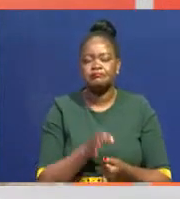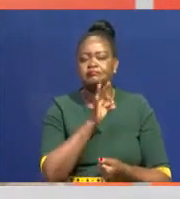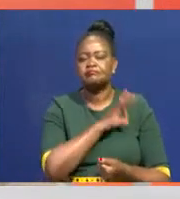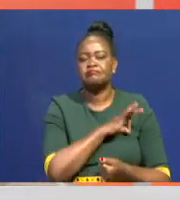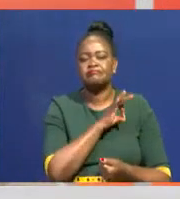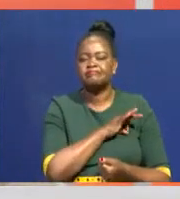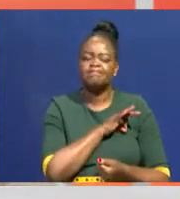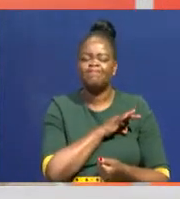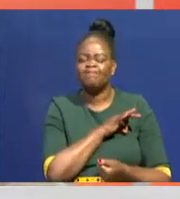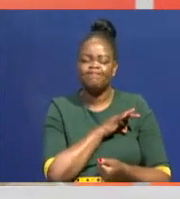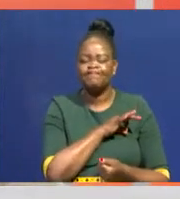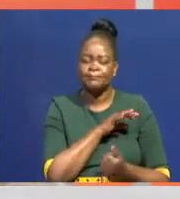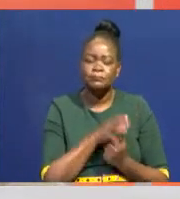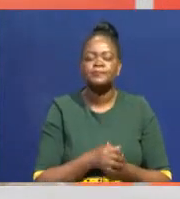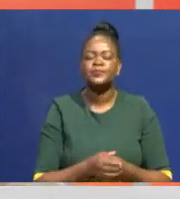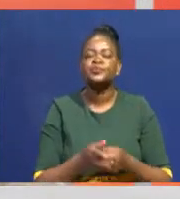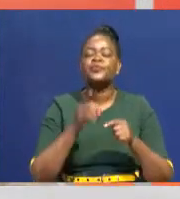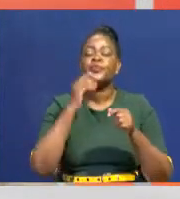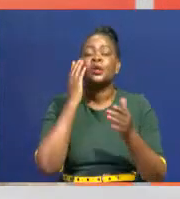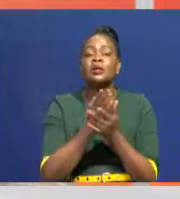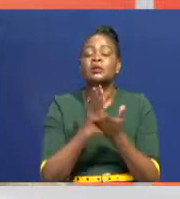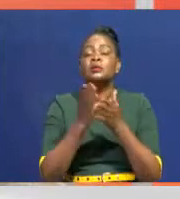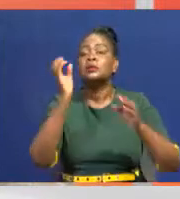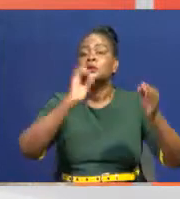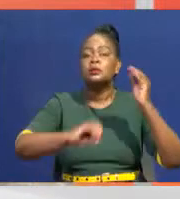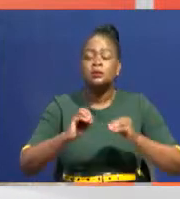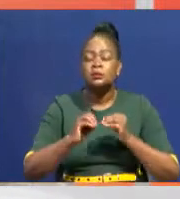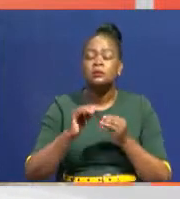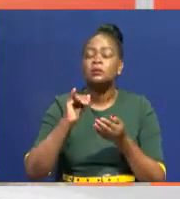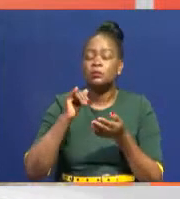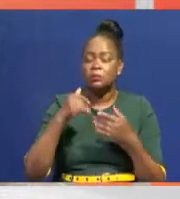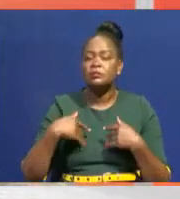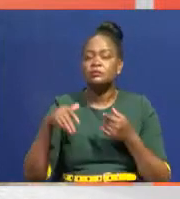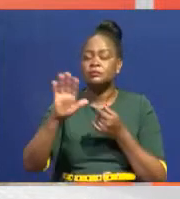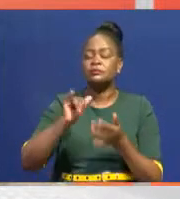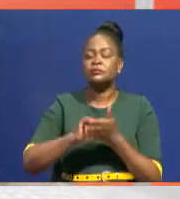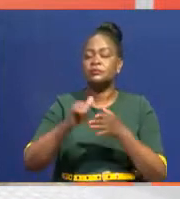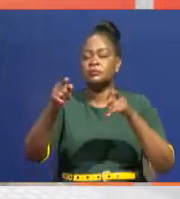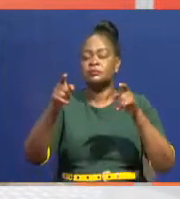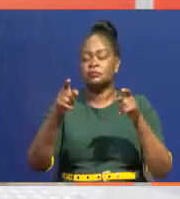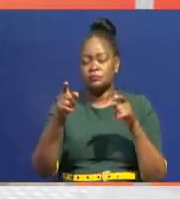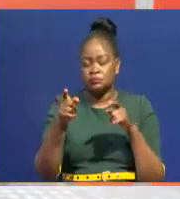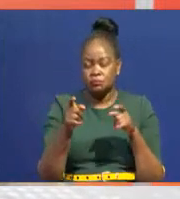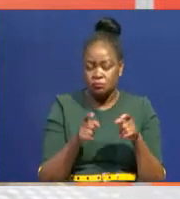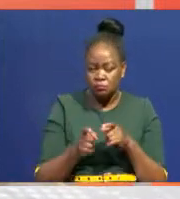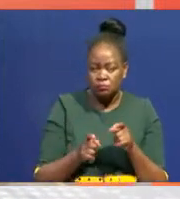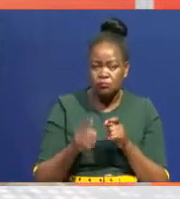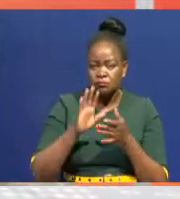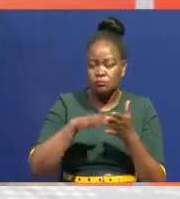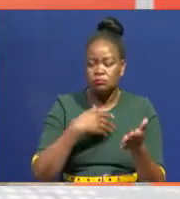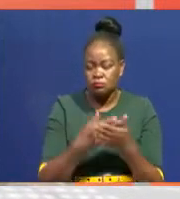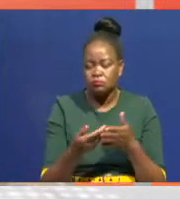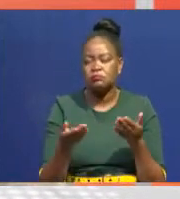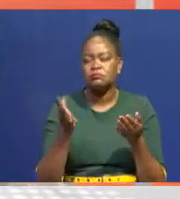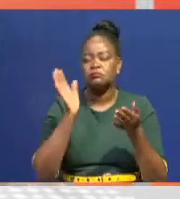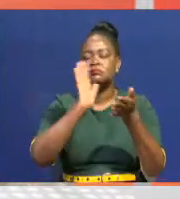part. They do contribute, yes, there are areas that they are running networks and providing services